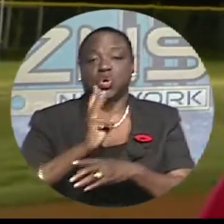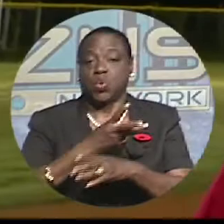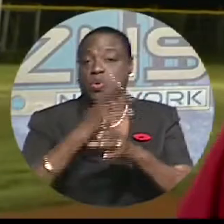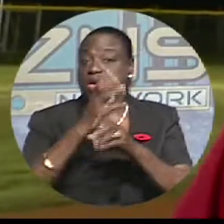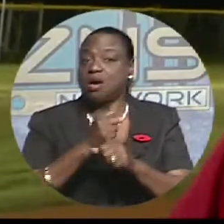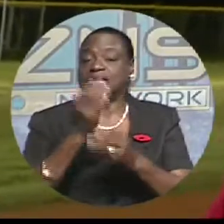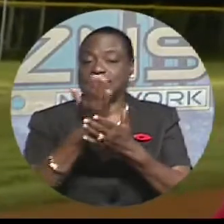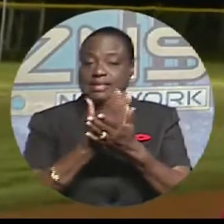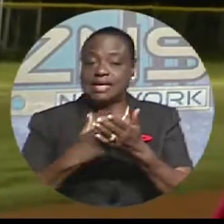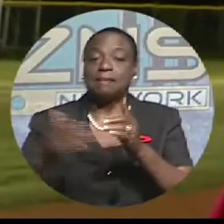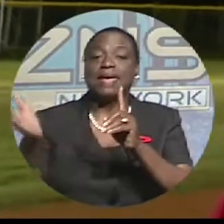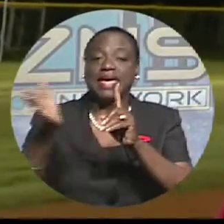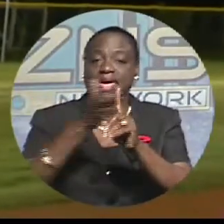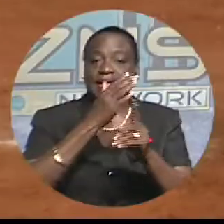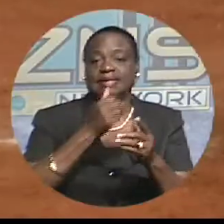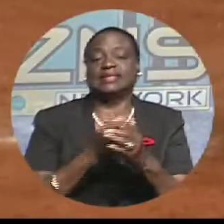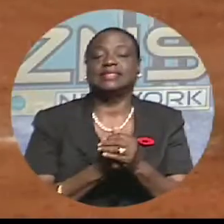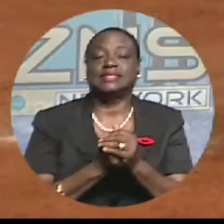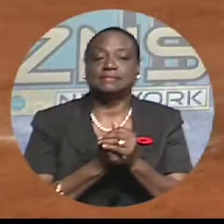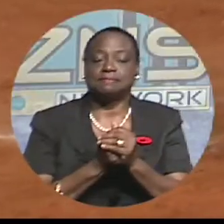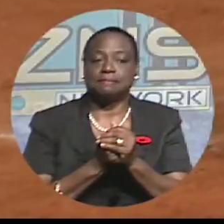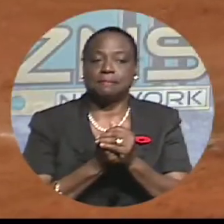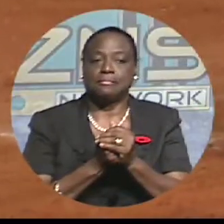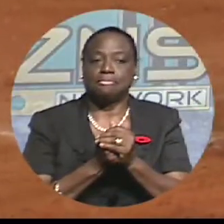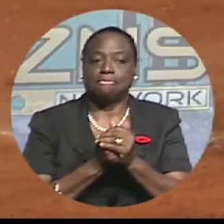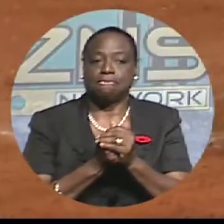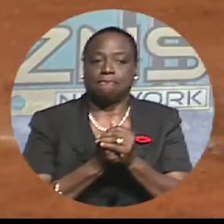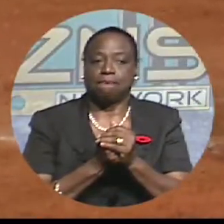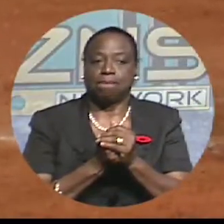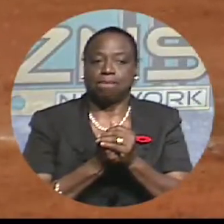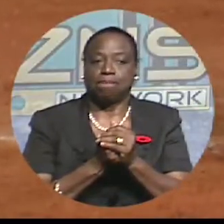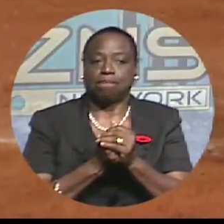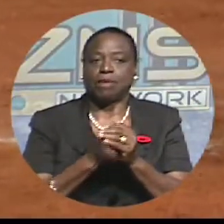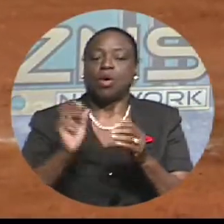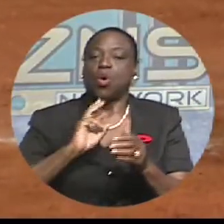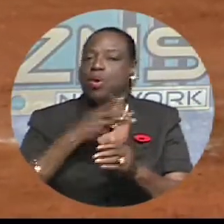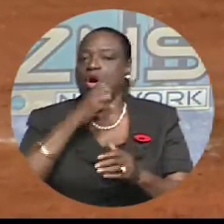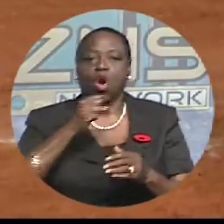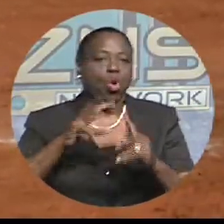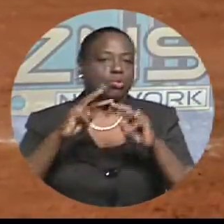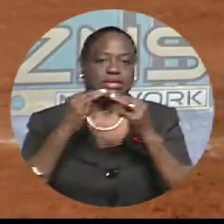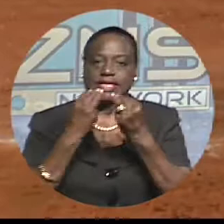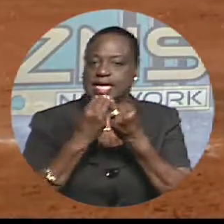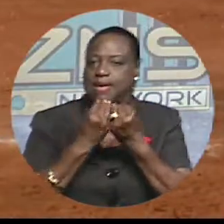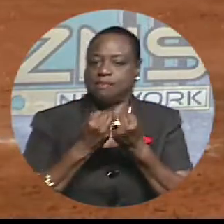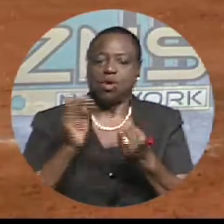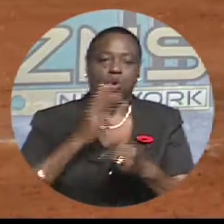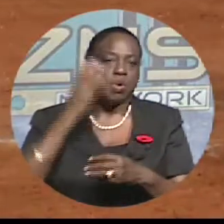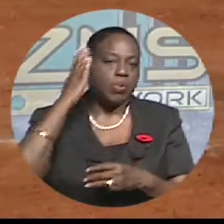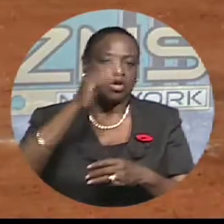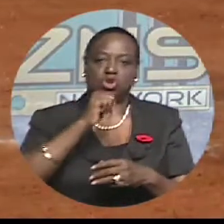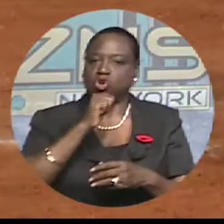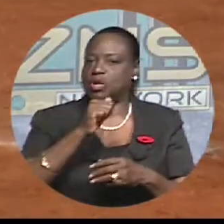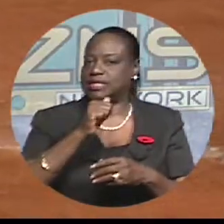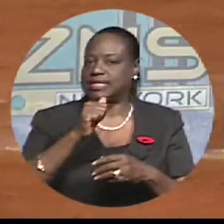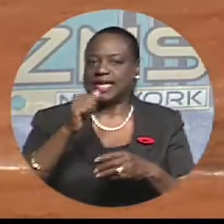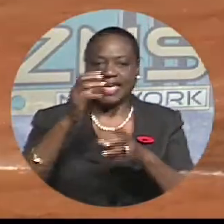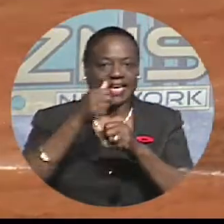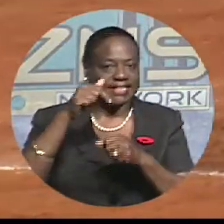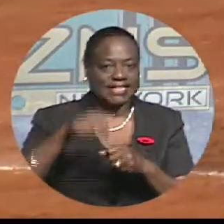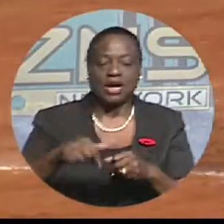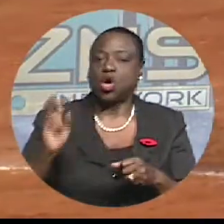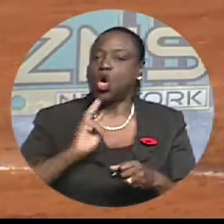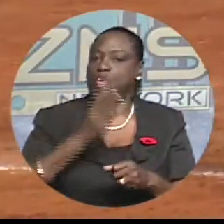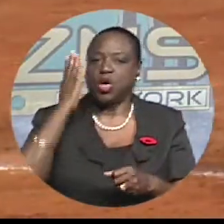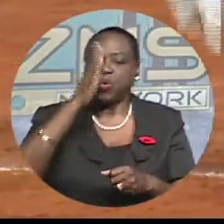key situations, we win the game early. We're a veteran team. This ain't gonna get us down like that. We still prepared, and we'll be ready Saturday morning.